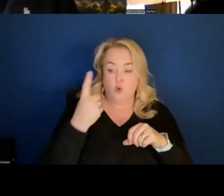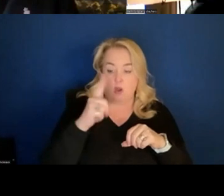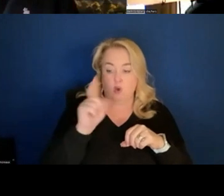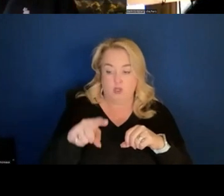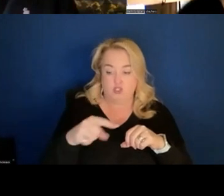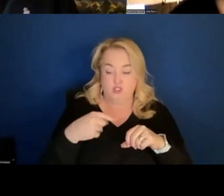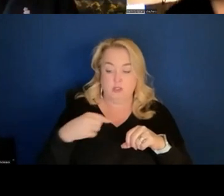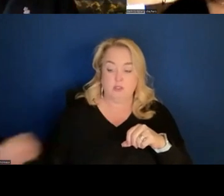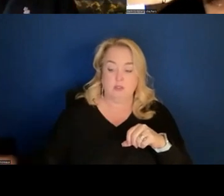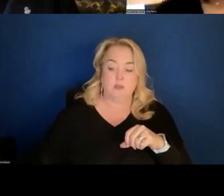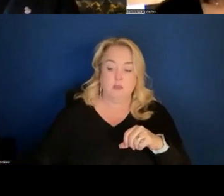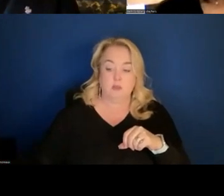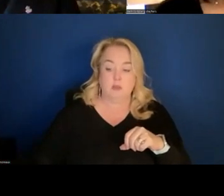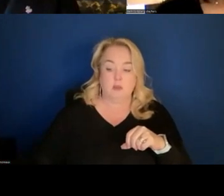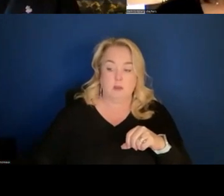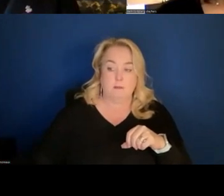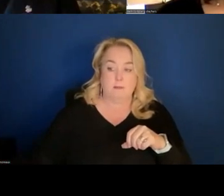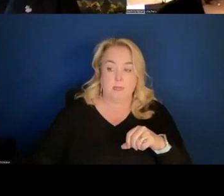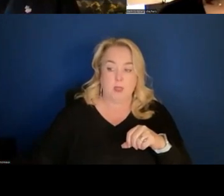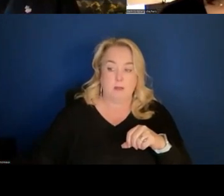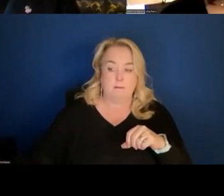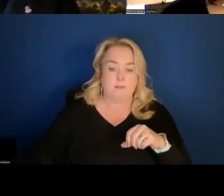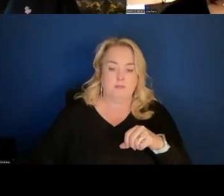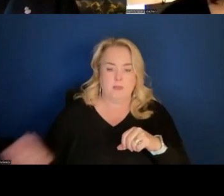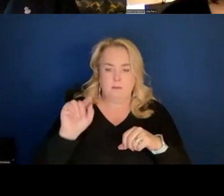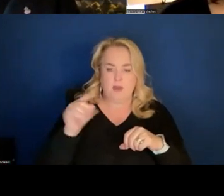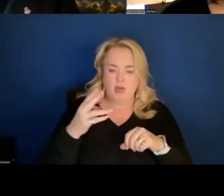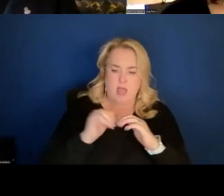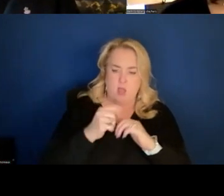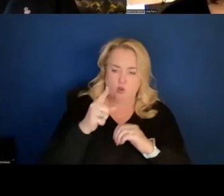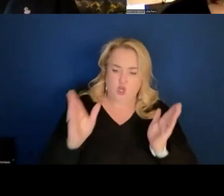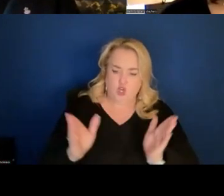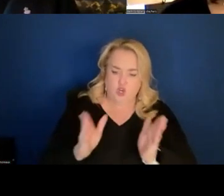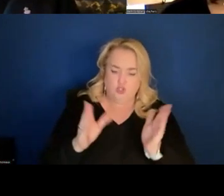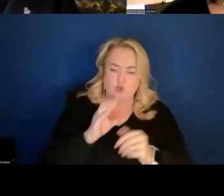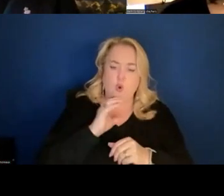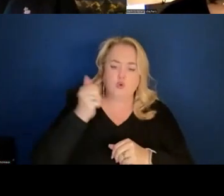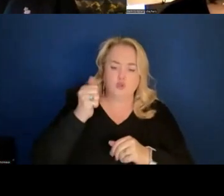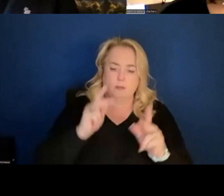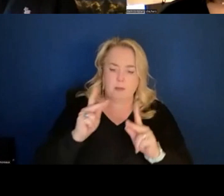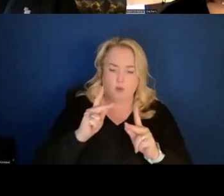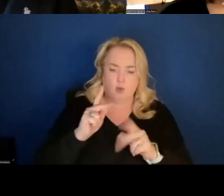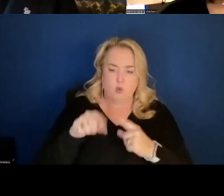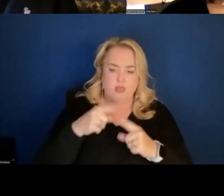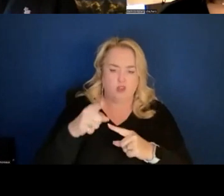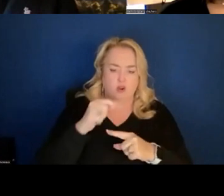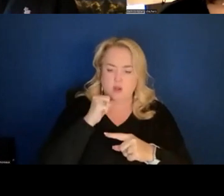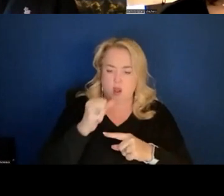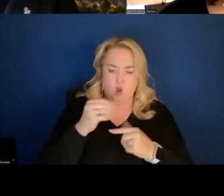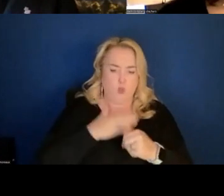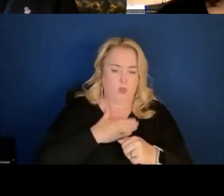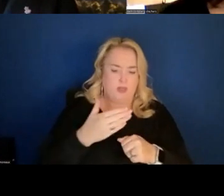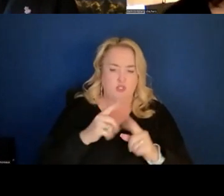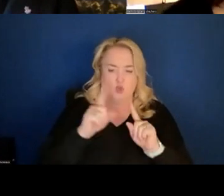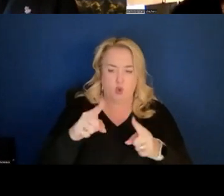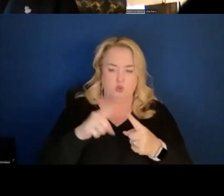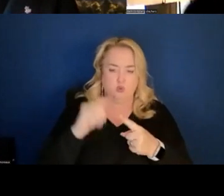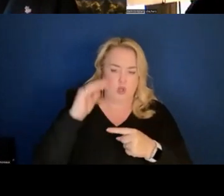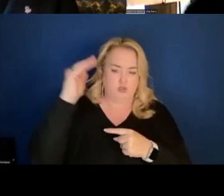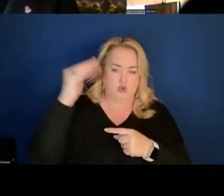Beth, how do you encourage older adults to participate when they're not willing to go to adult daycare?